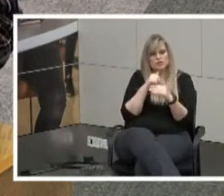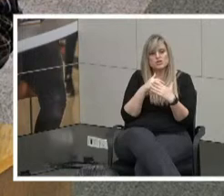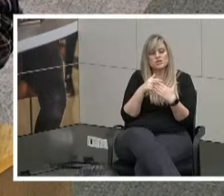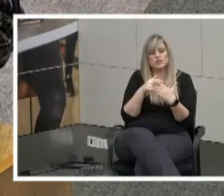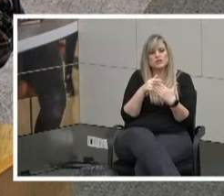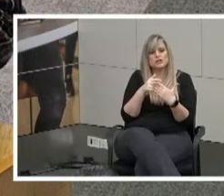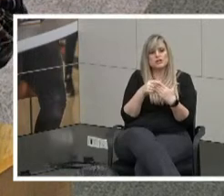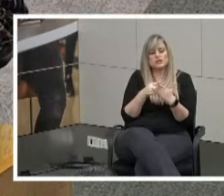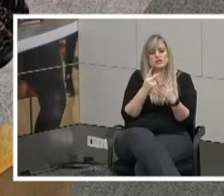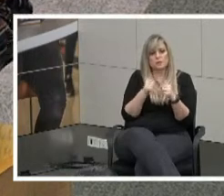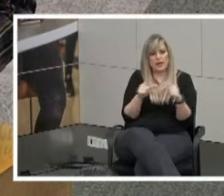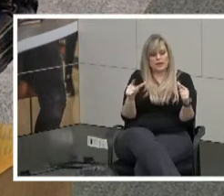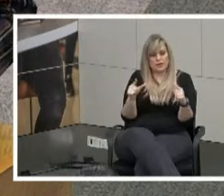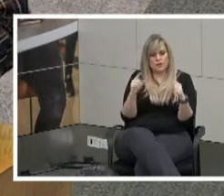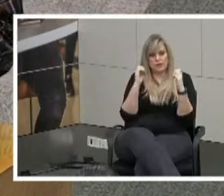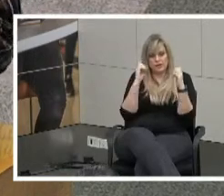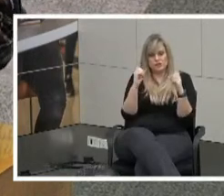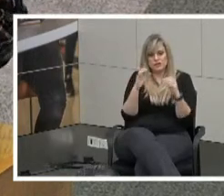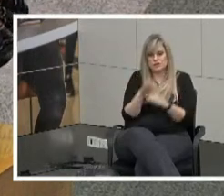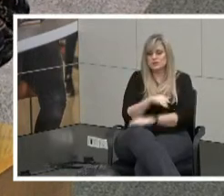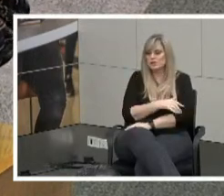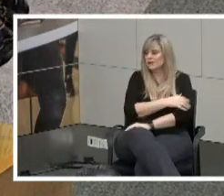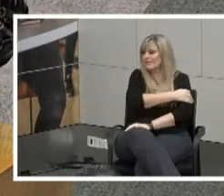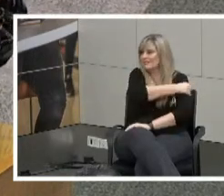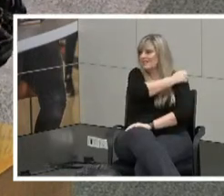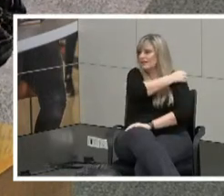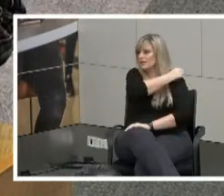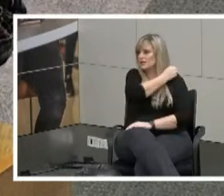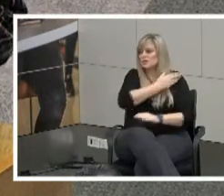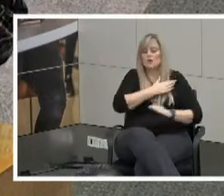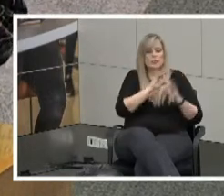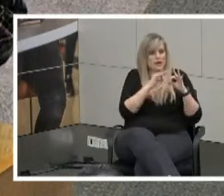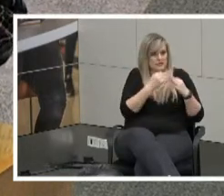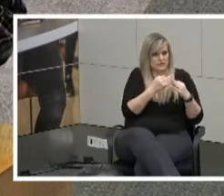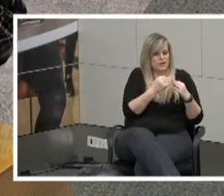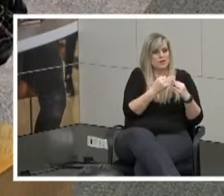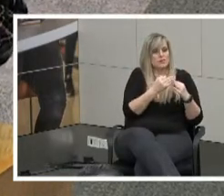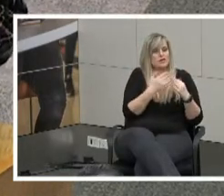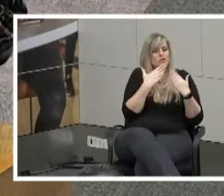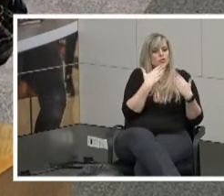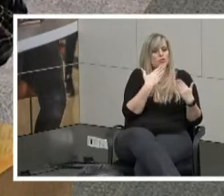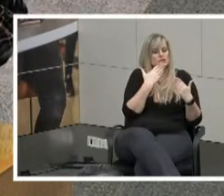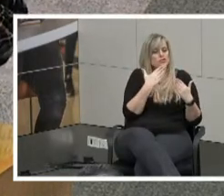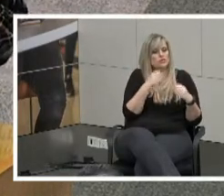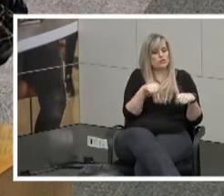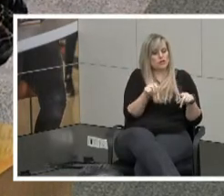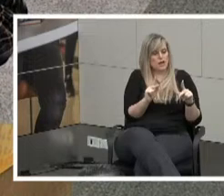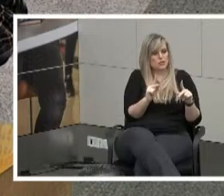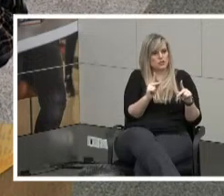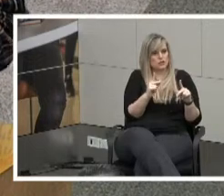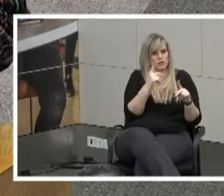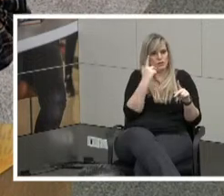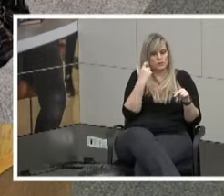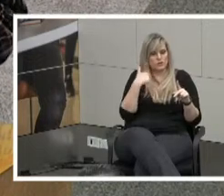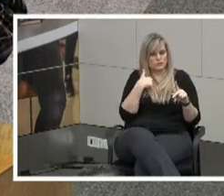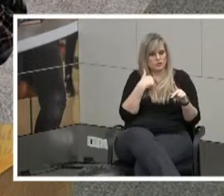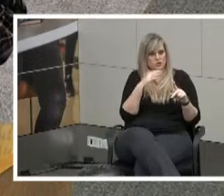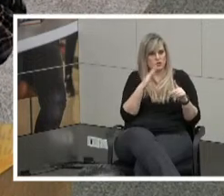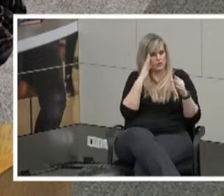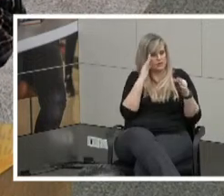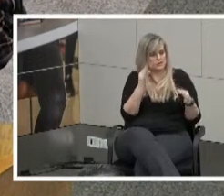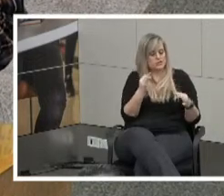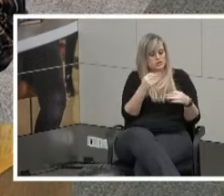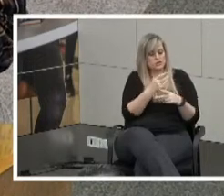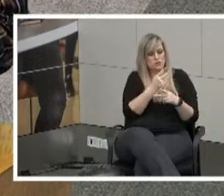education and I don't use that term lightly my family and I are very grateful for that opportunity as we are for your decision to